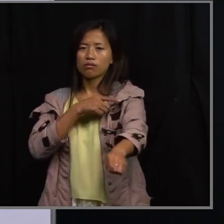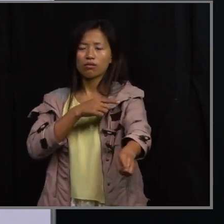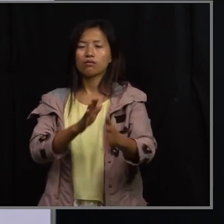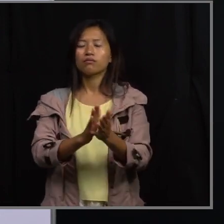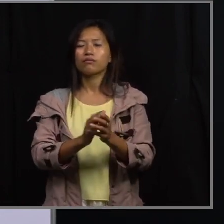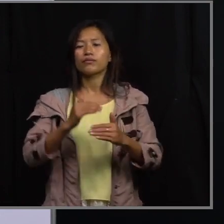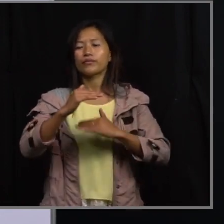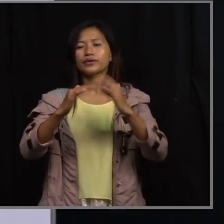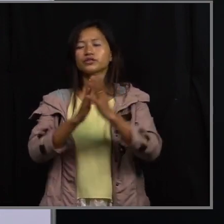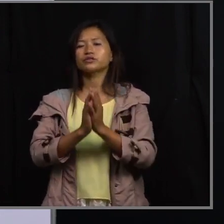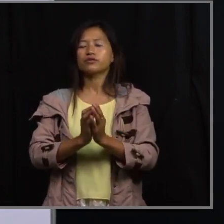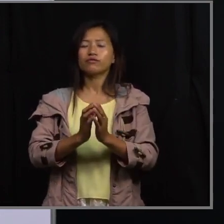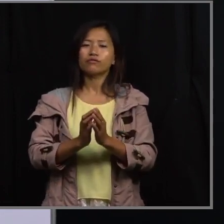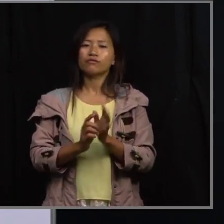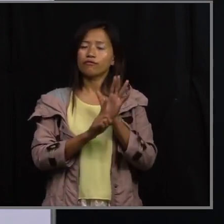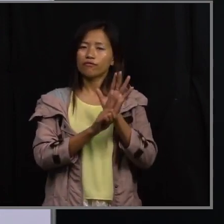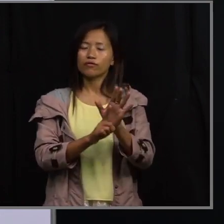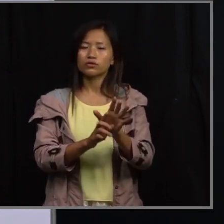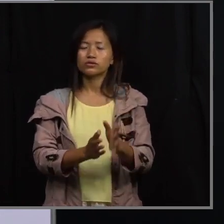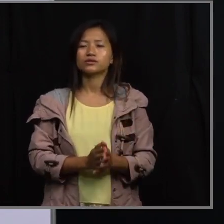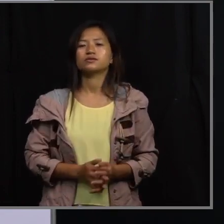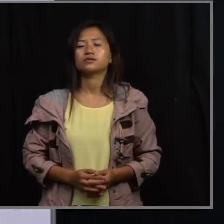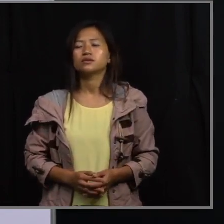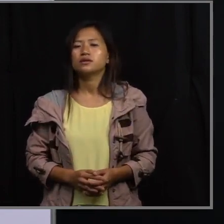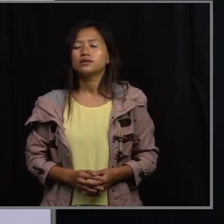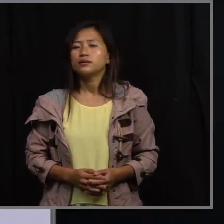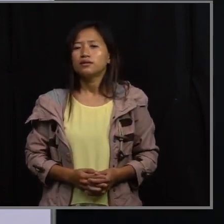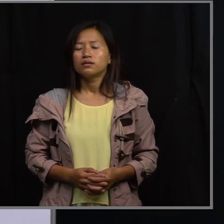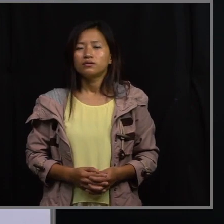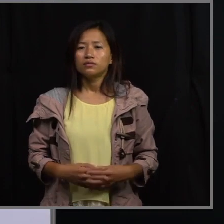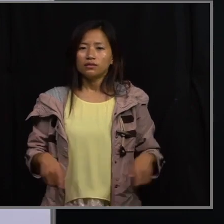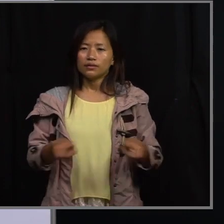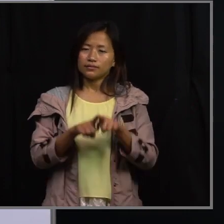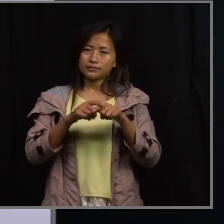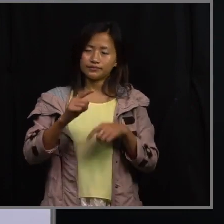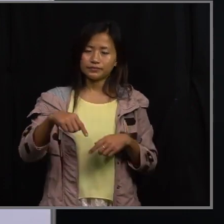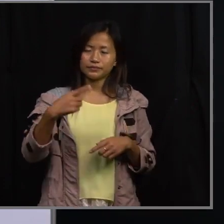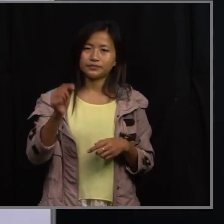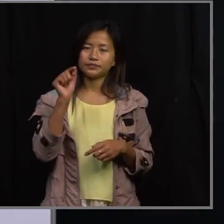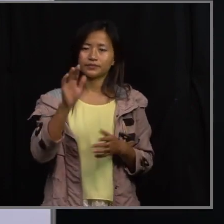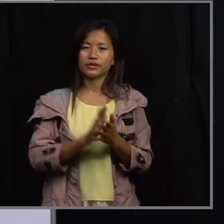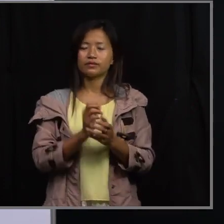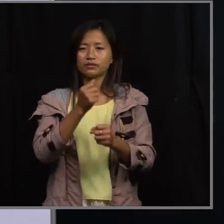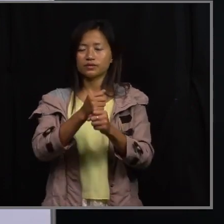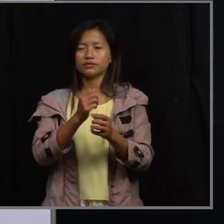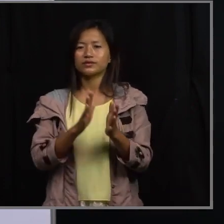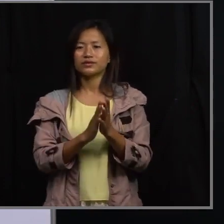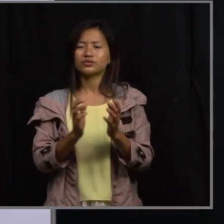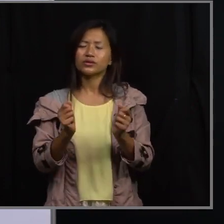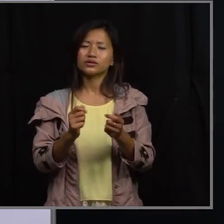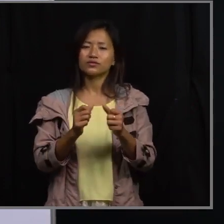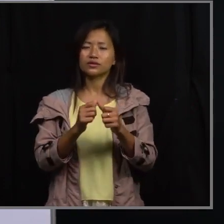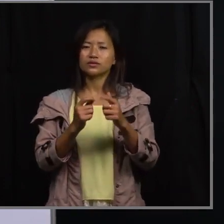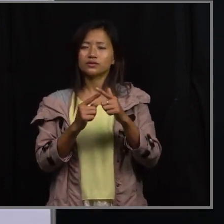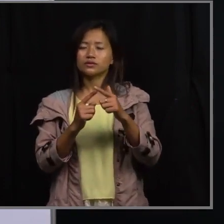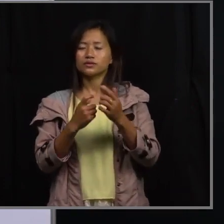gravitation is what? Very large. Okay, it is a long range force. And next point, gravitation is attractive in nature.